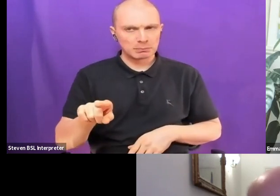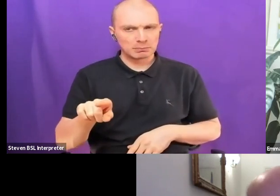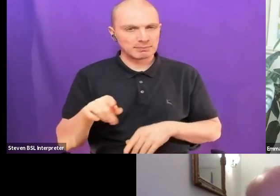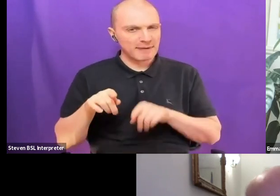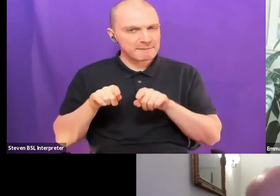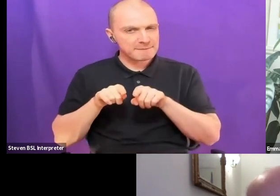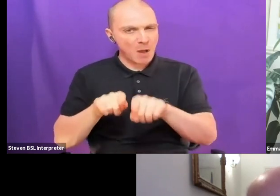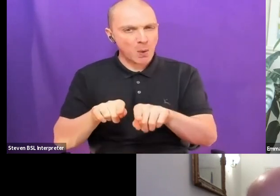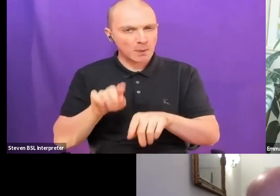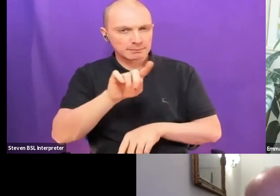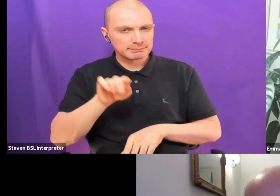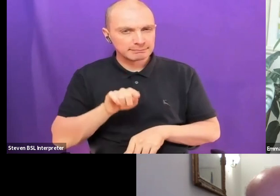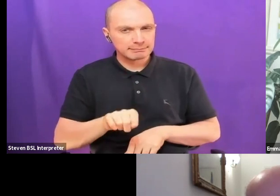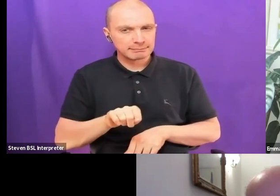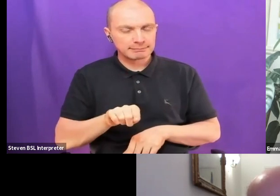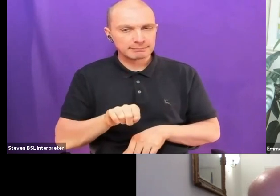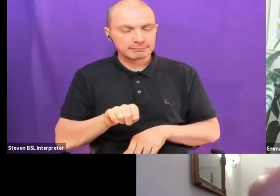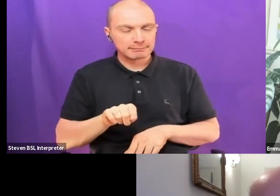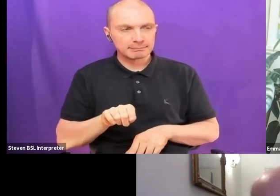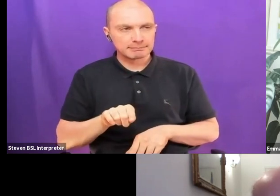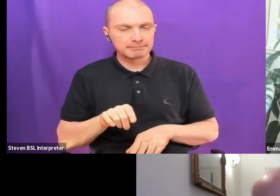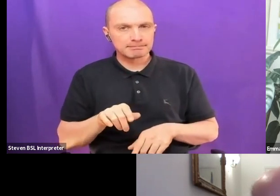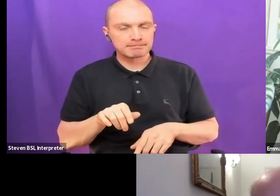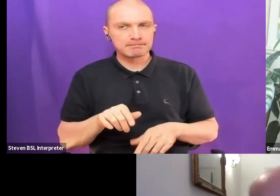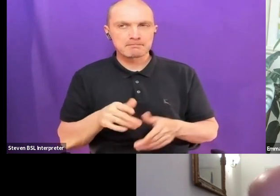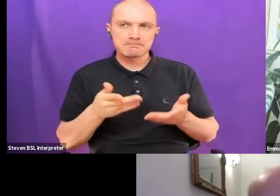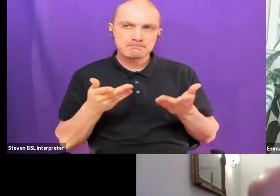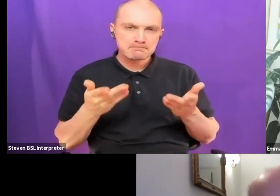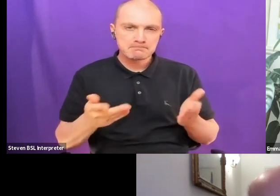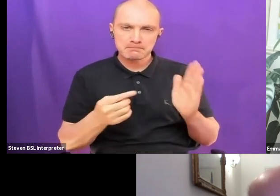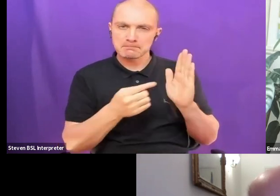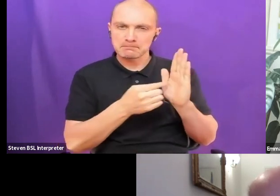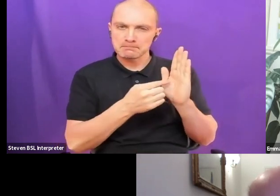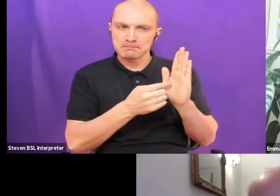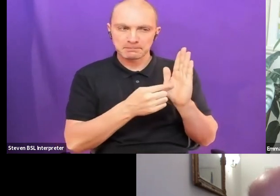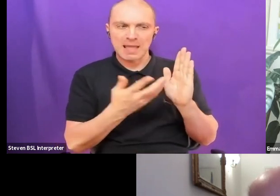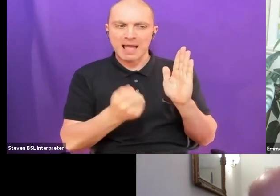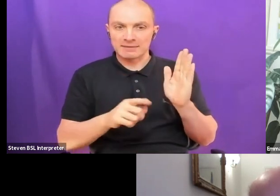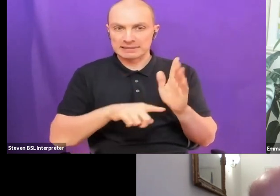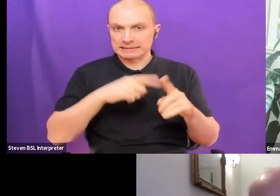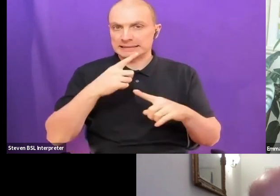policy and financial incentives, taxes, incentives, business rates, etc.